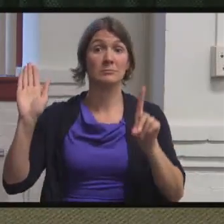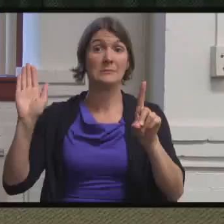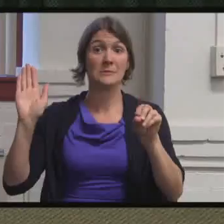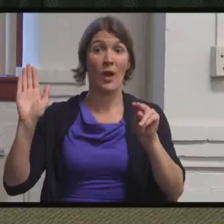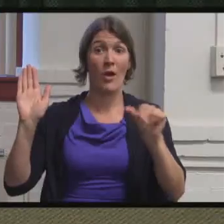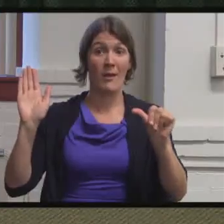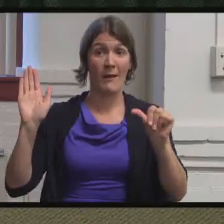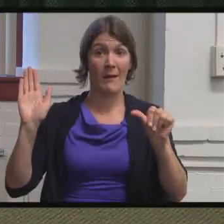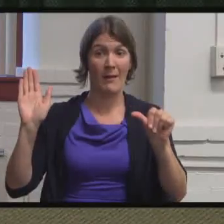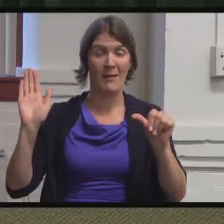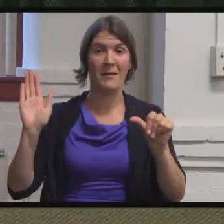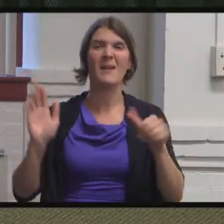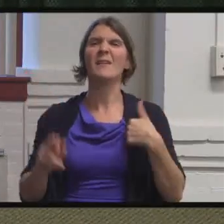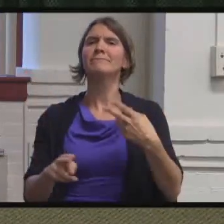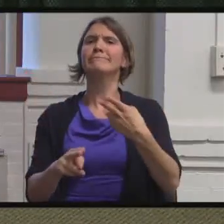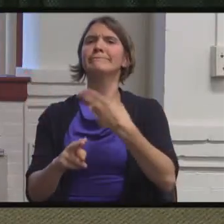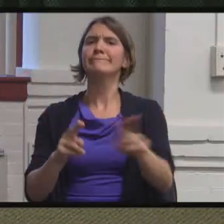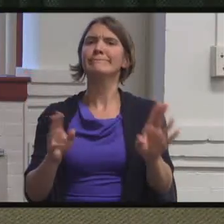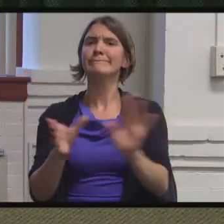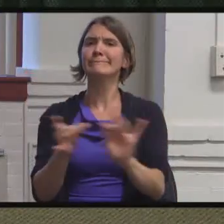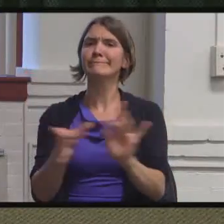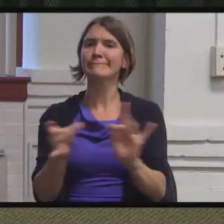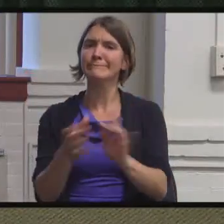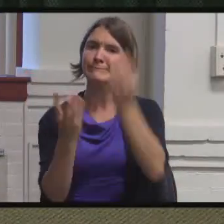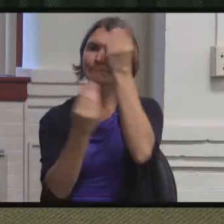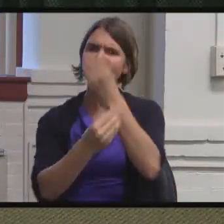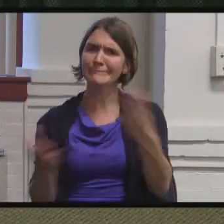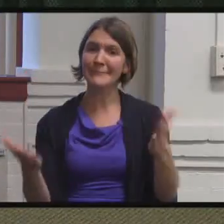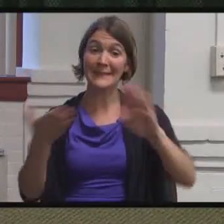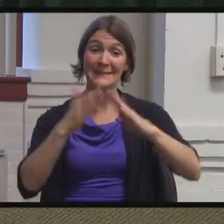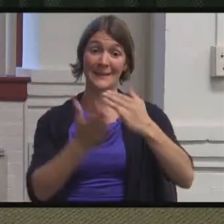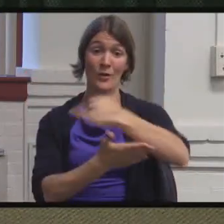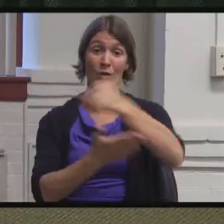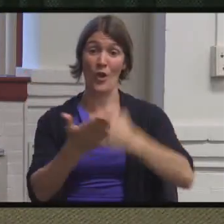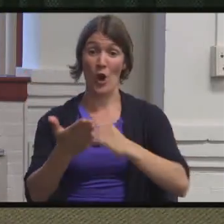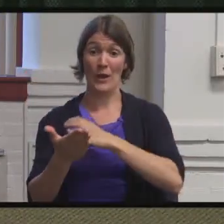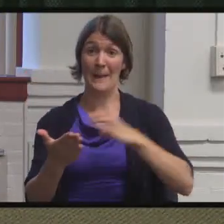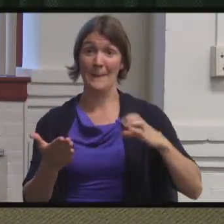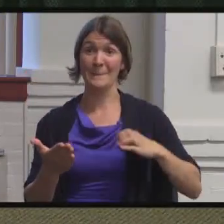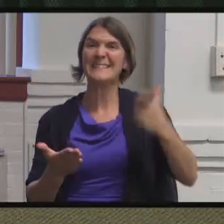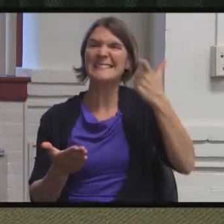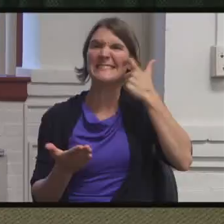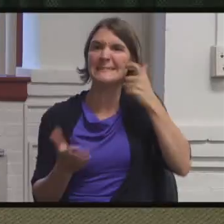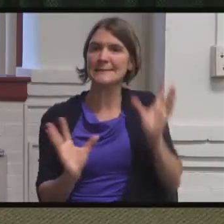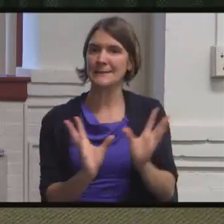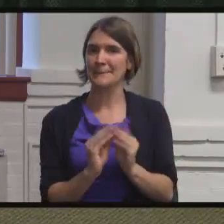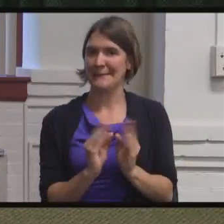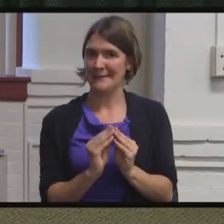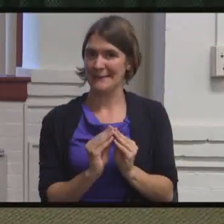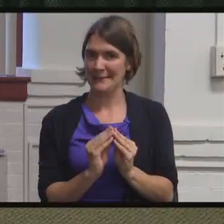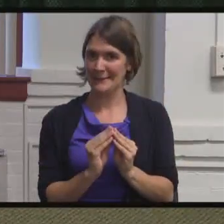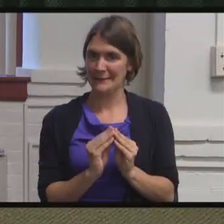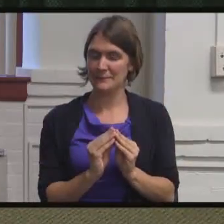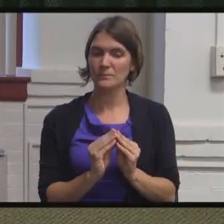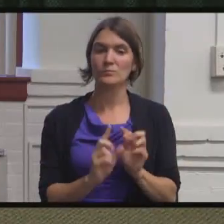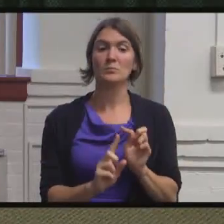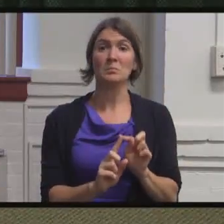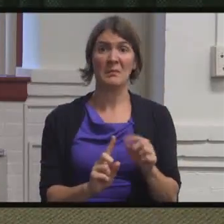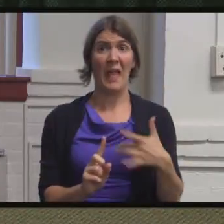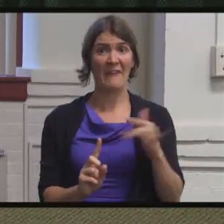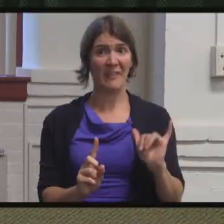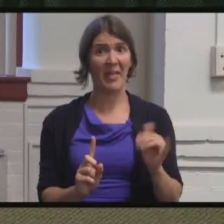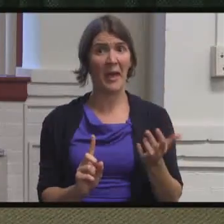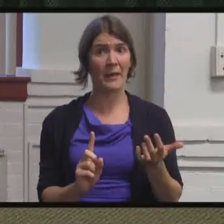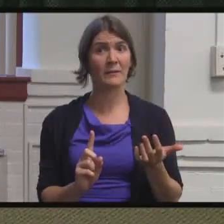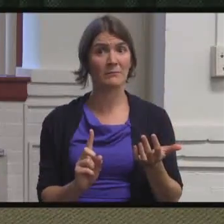Donna? I would just like to speak briefly to report that the Town Arts Committee met recently, and I feel like both